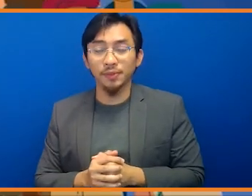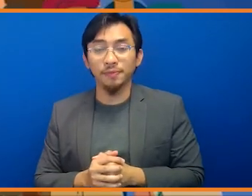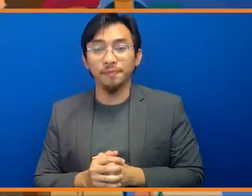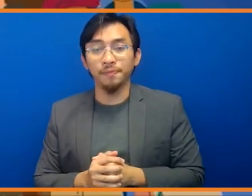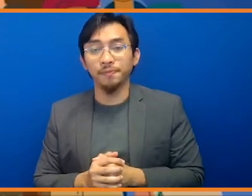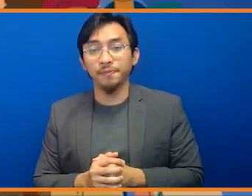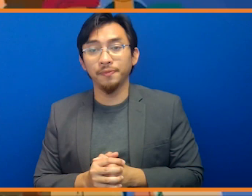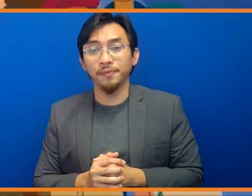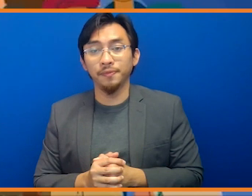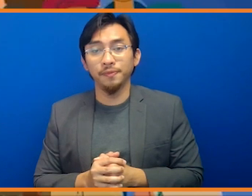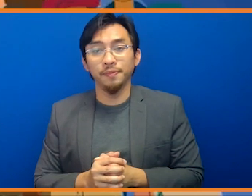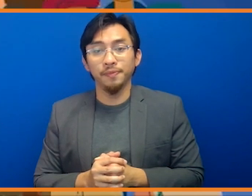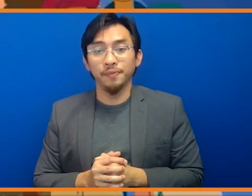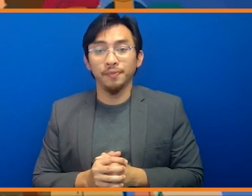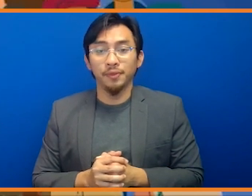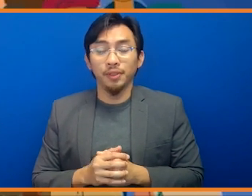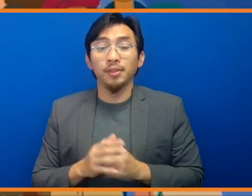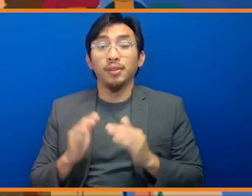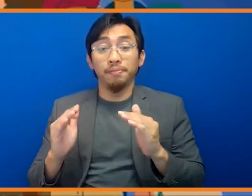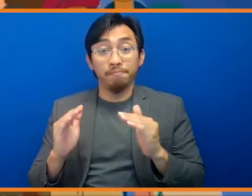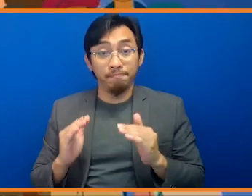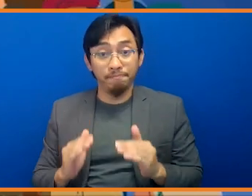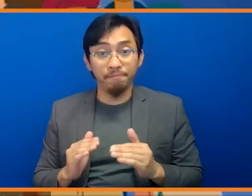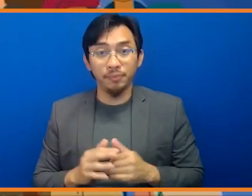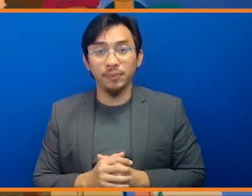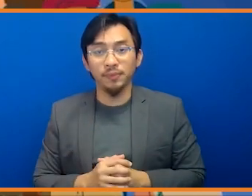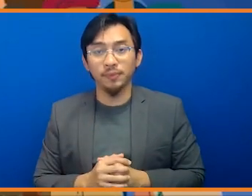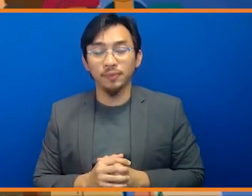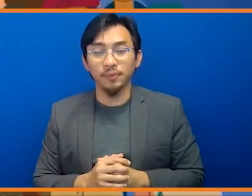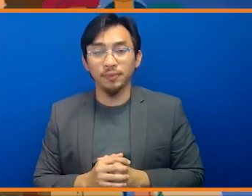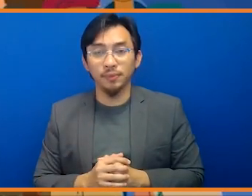Okay. Next slide, please.